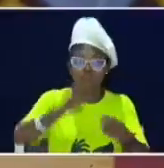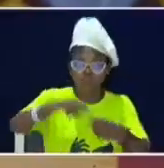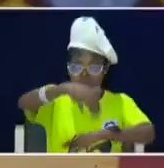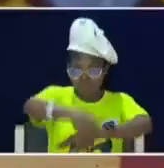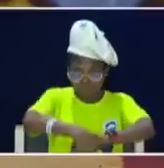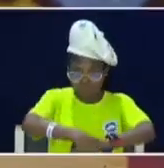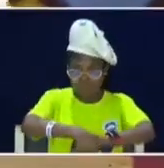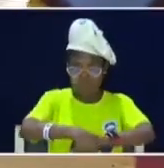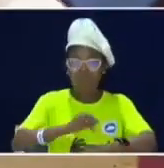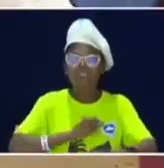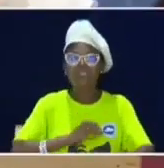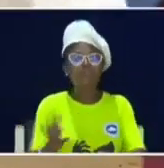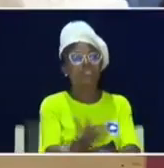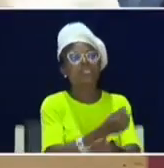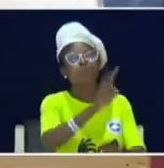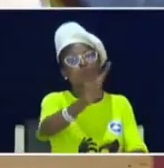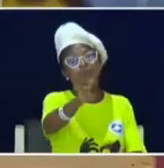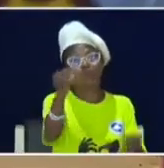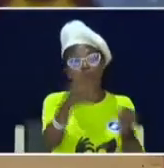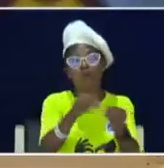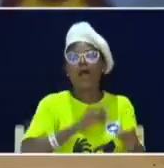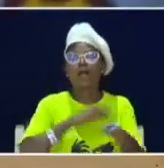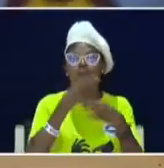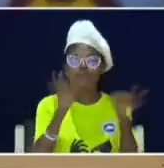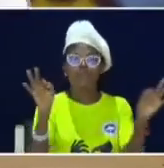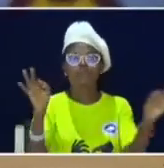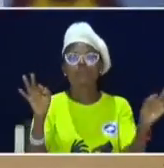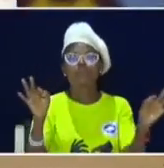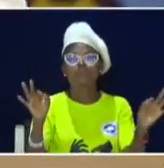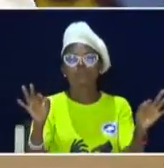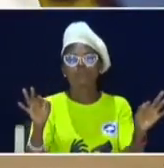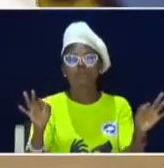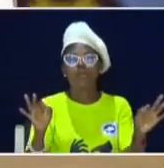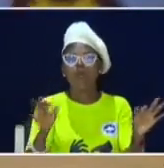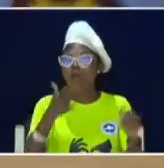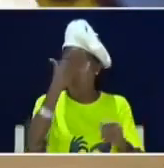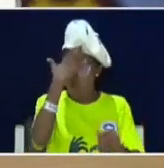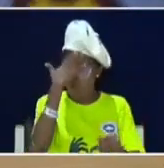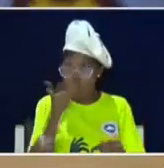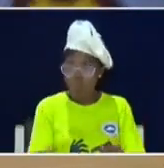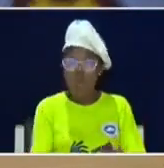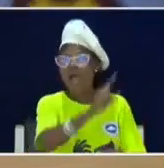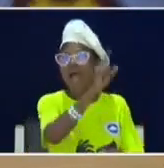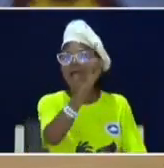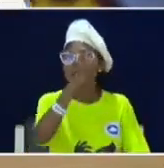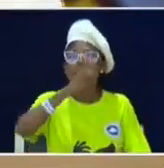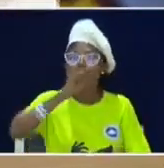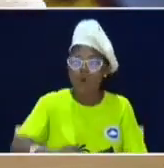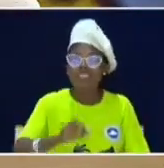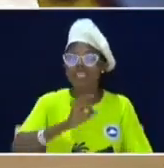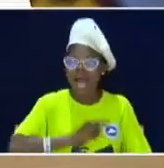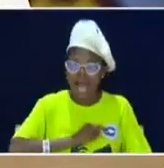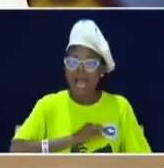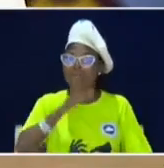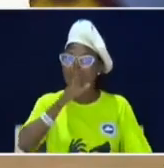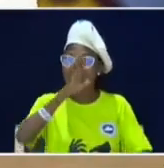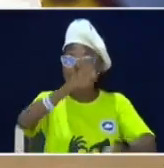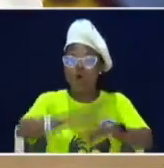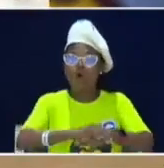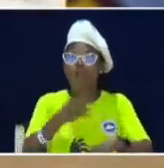I just take two more from there. Then I'm done. Why must I be on eagle's wing?